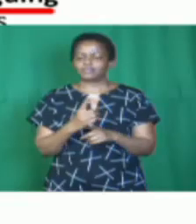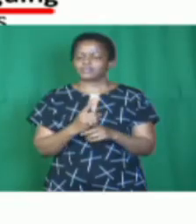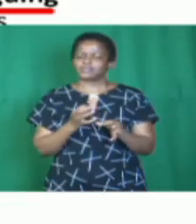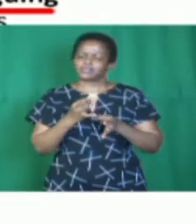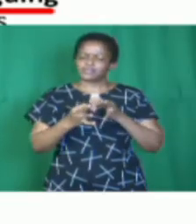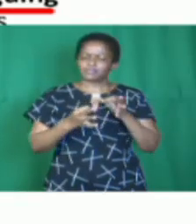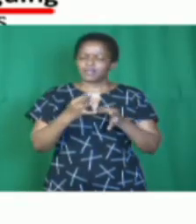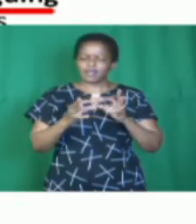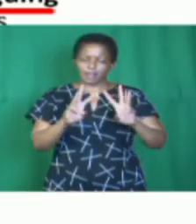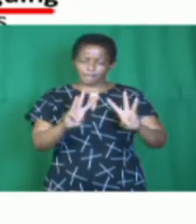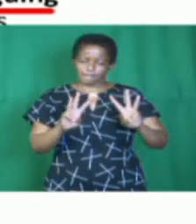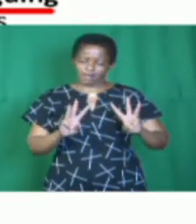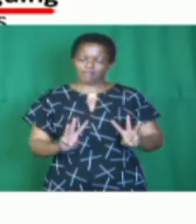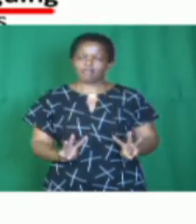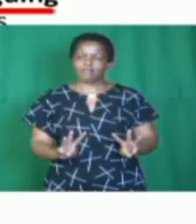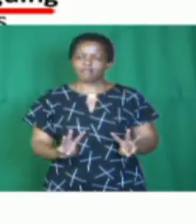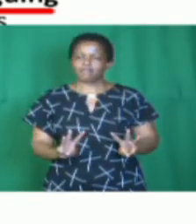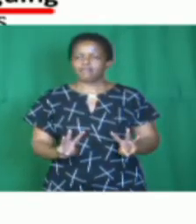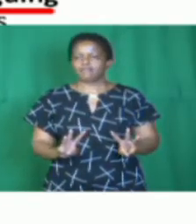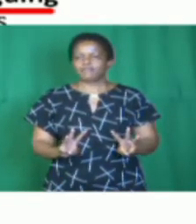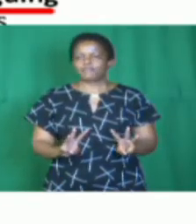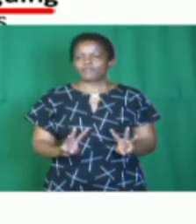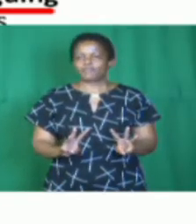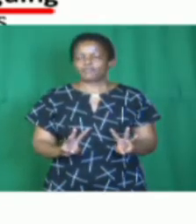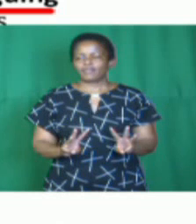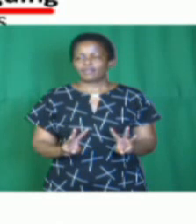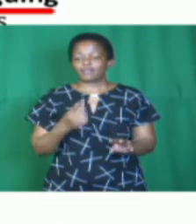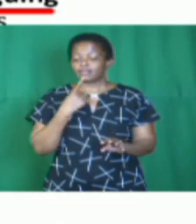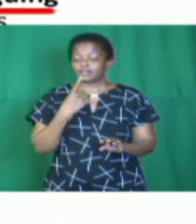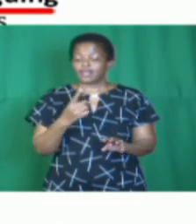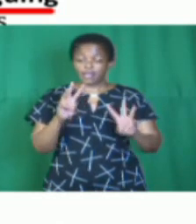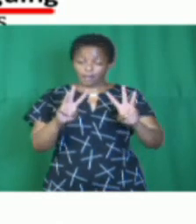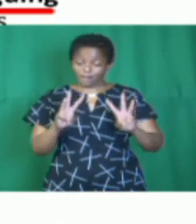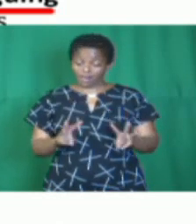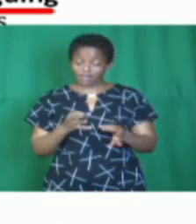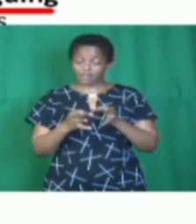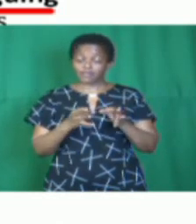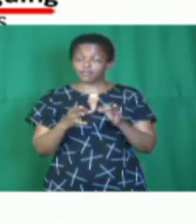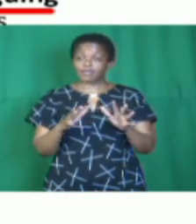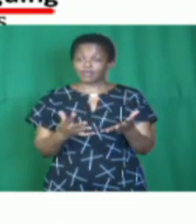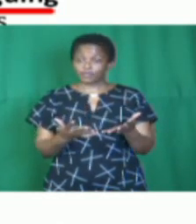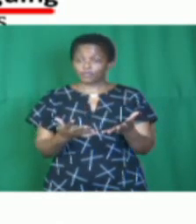a place. And I said that you should, when you're describing a place, you should capture